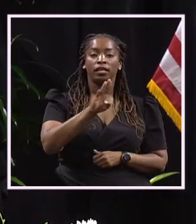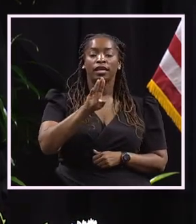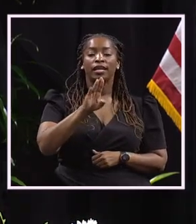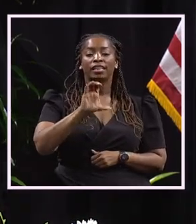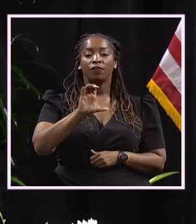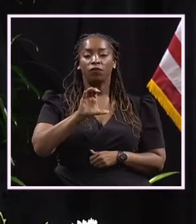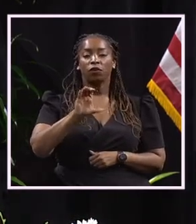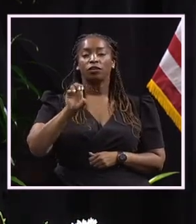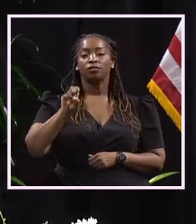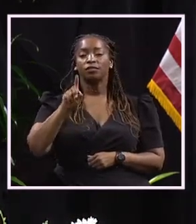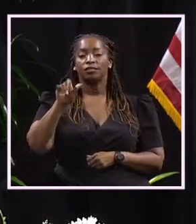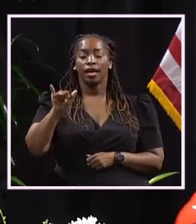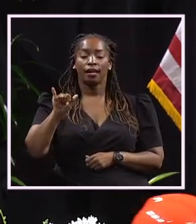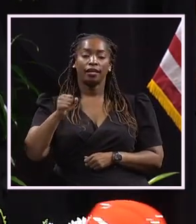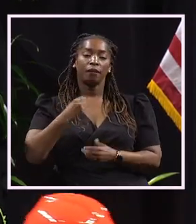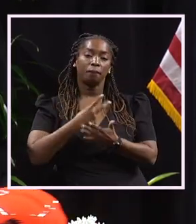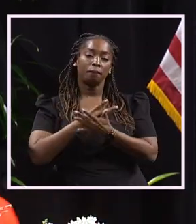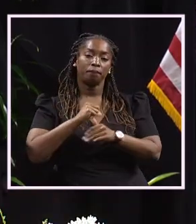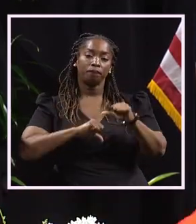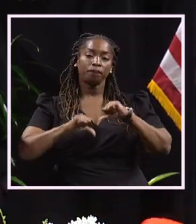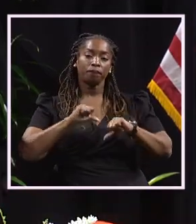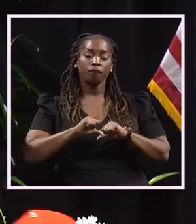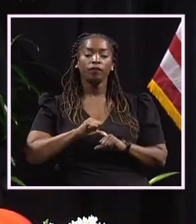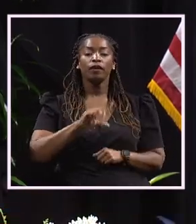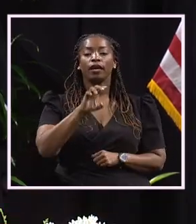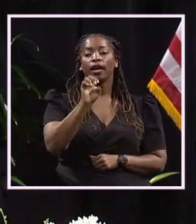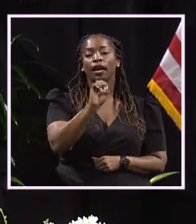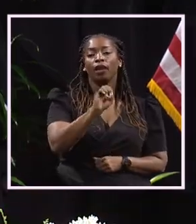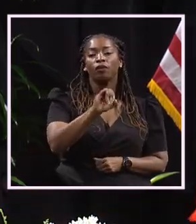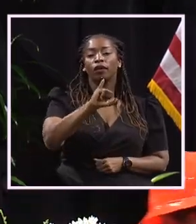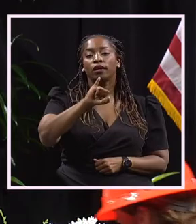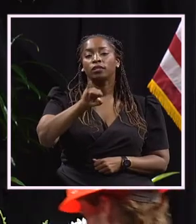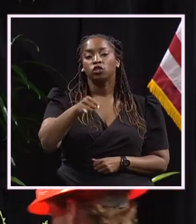Science. Eric Joseph Guzman.